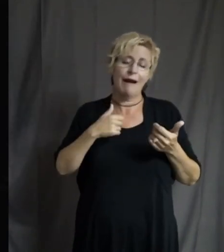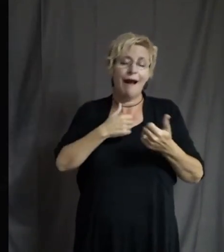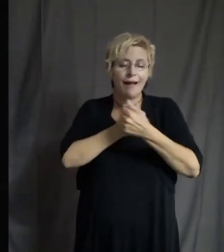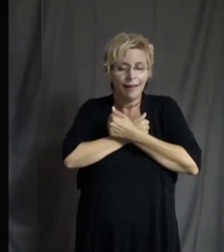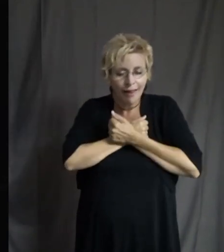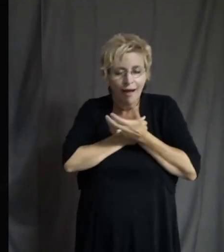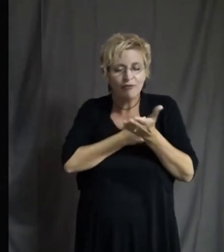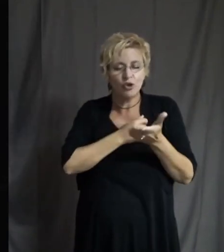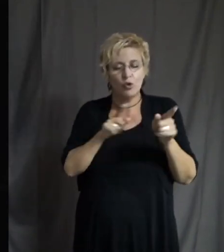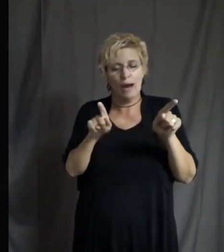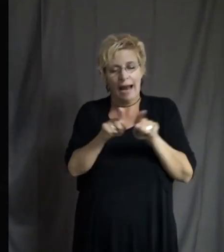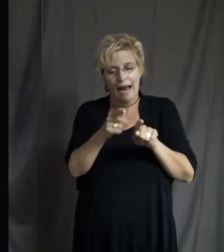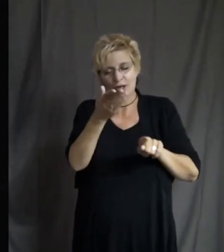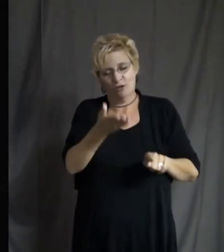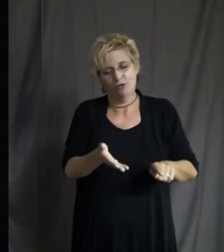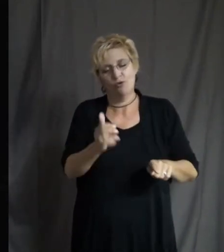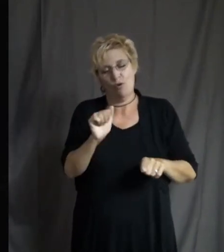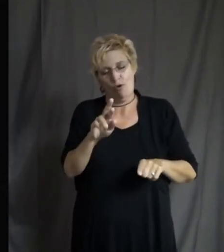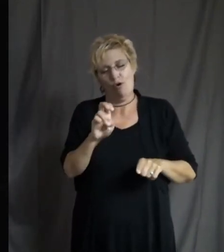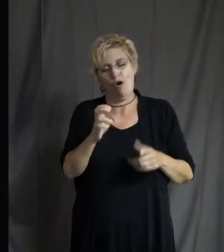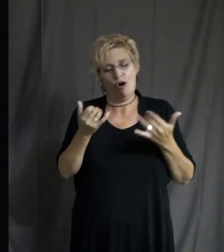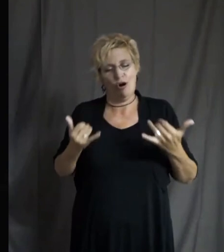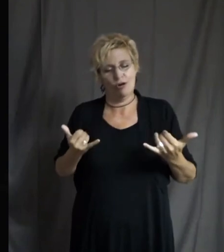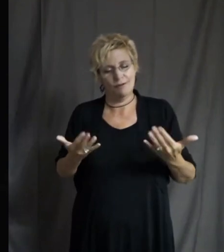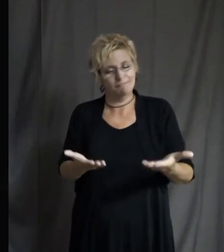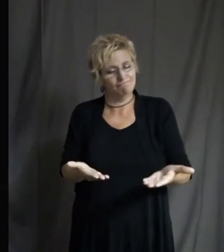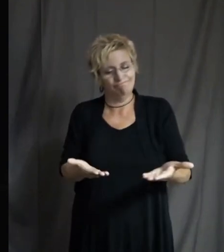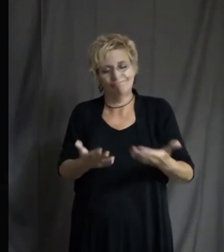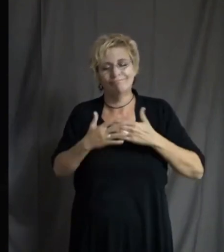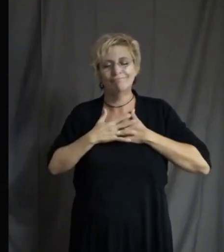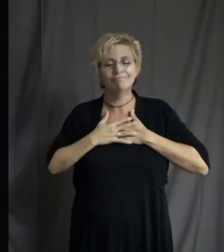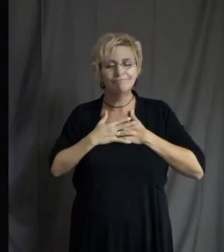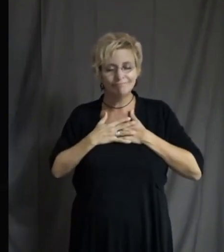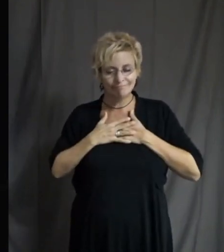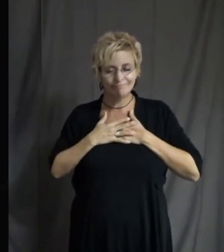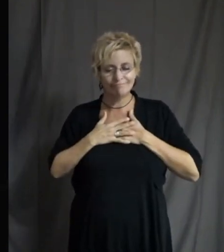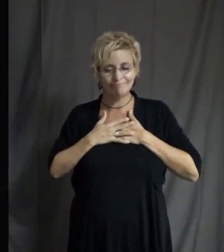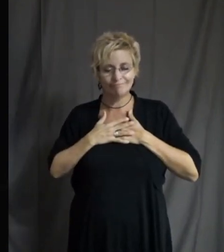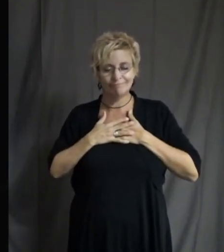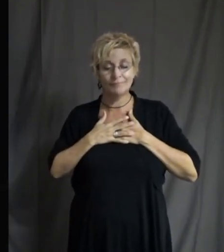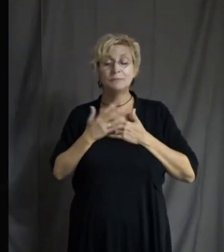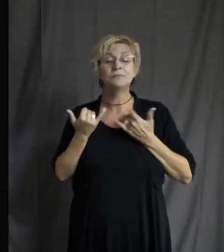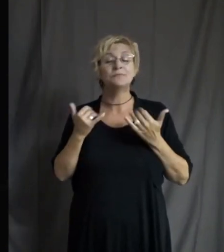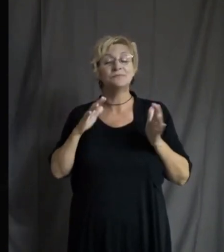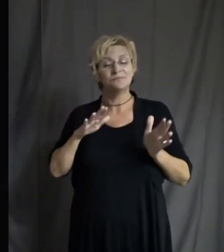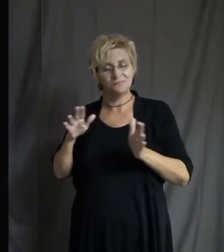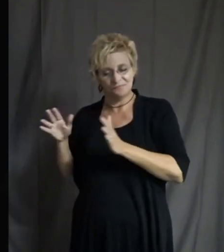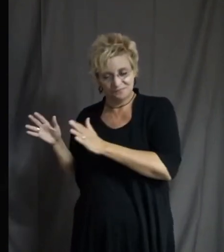accept you as you are. I love you as you are.